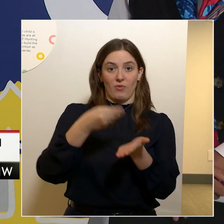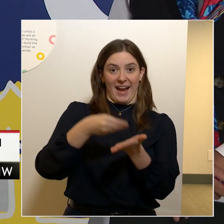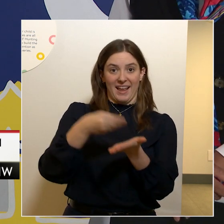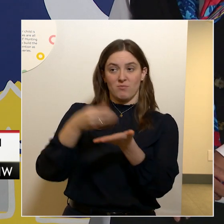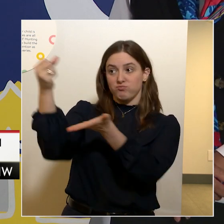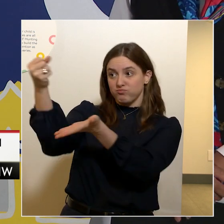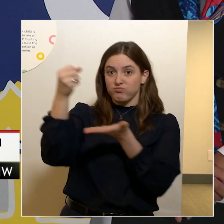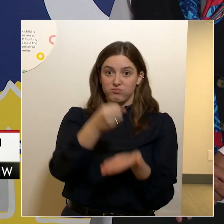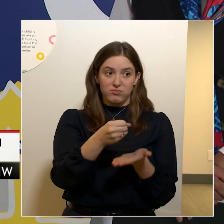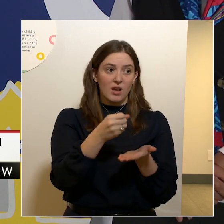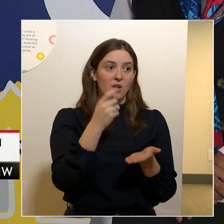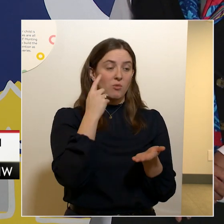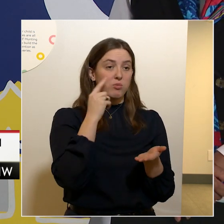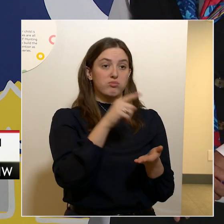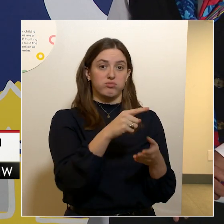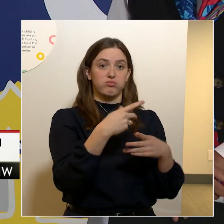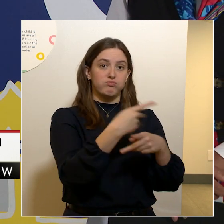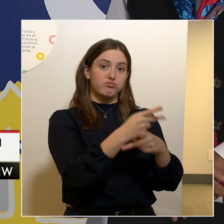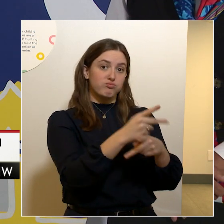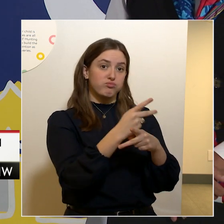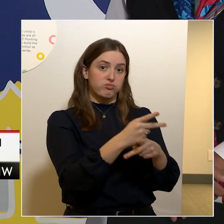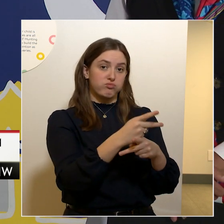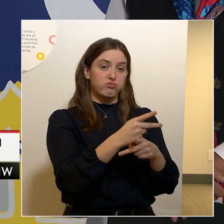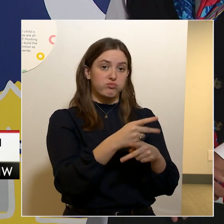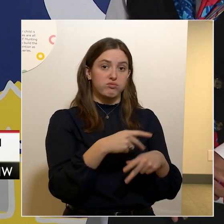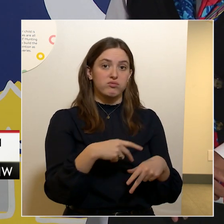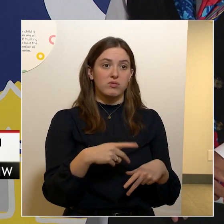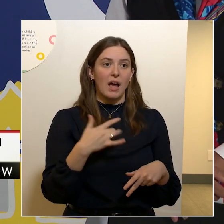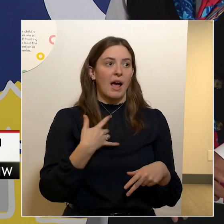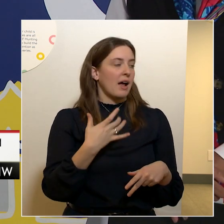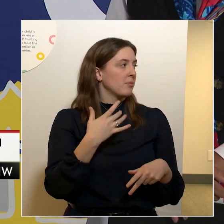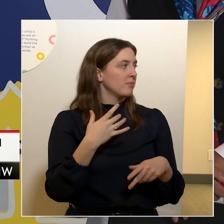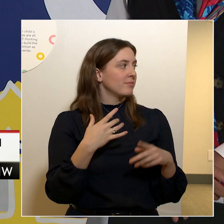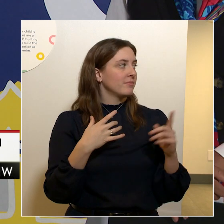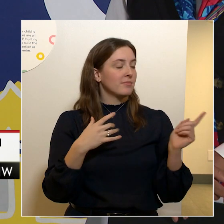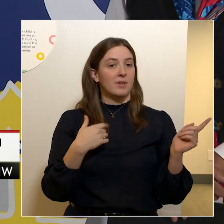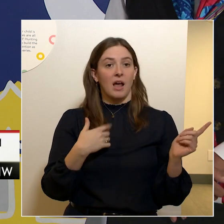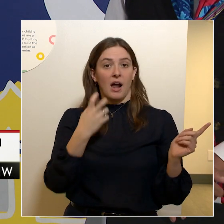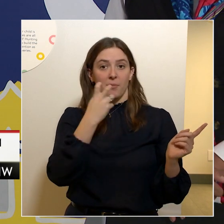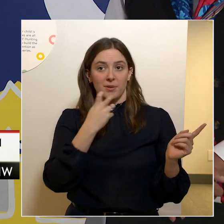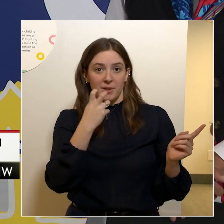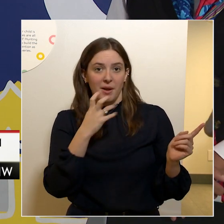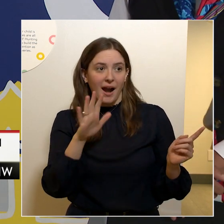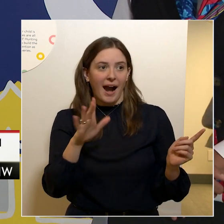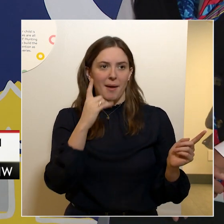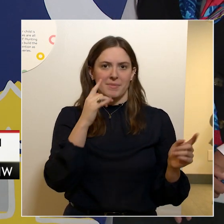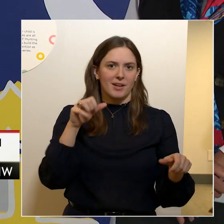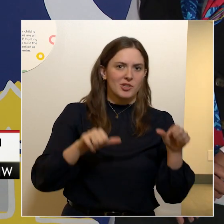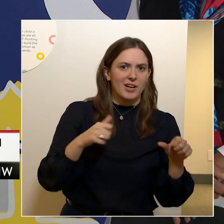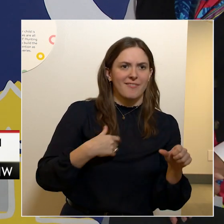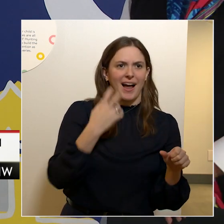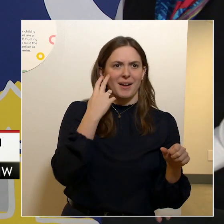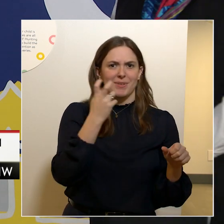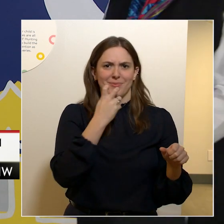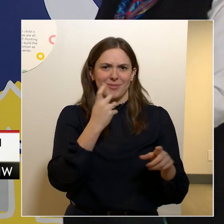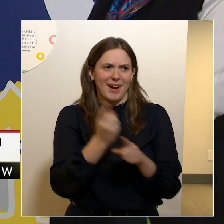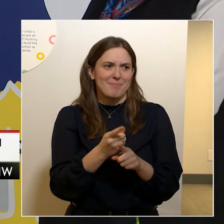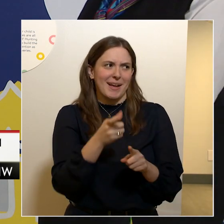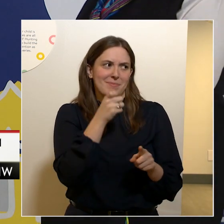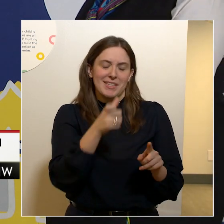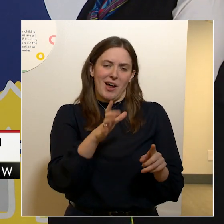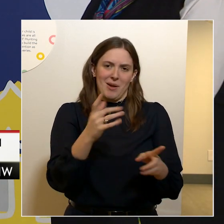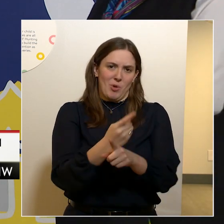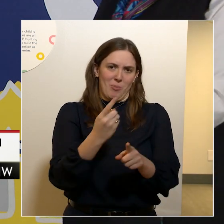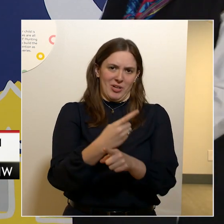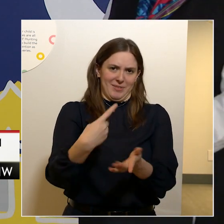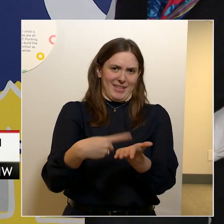flagship product, Choco, a unique and spicy liqueur, not appropriate to discuss in a children's venue. It's also